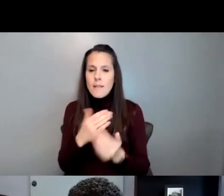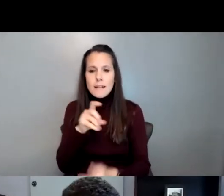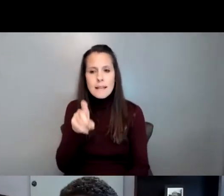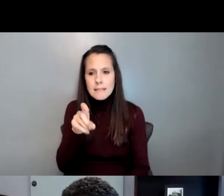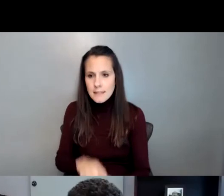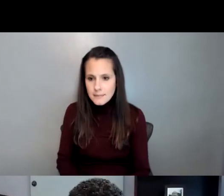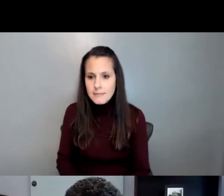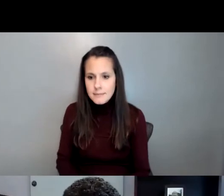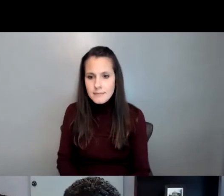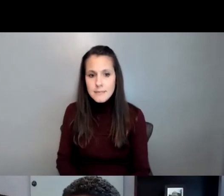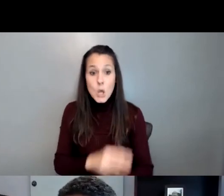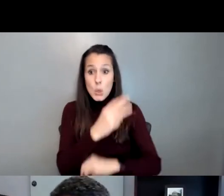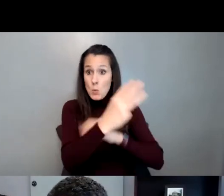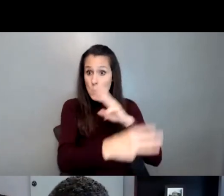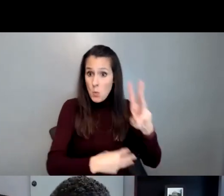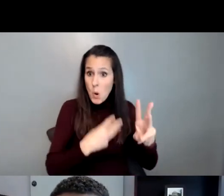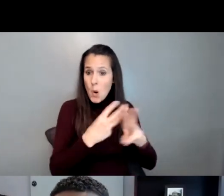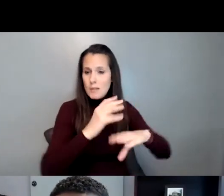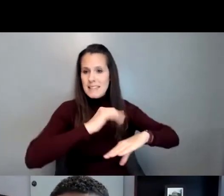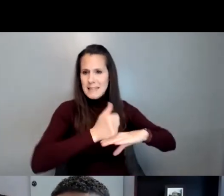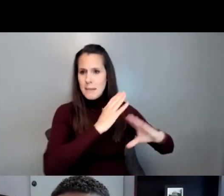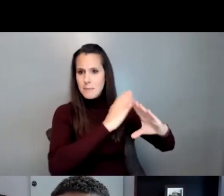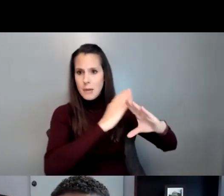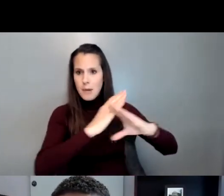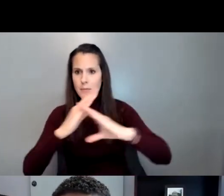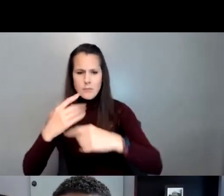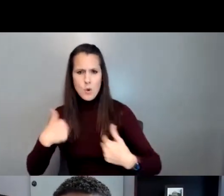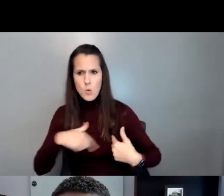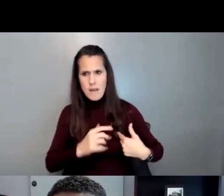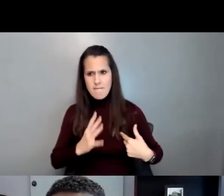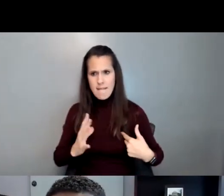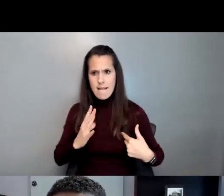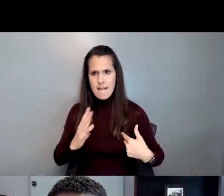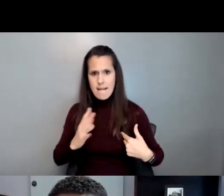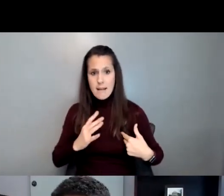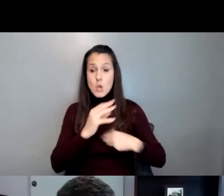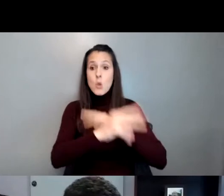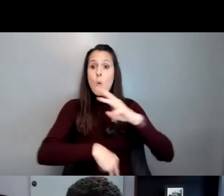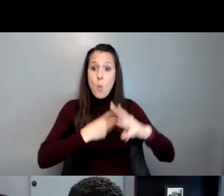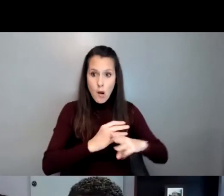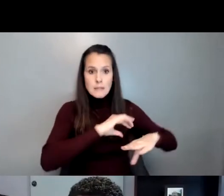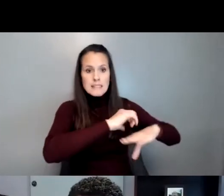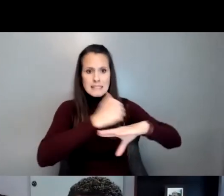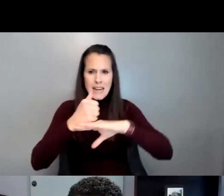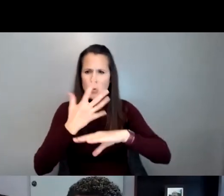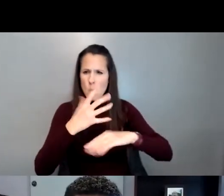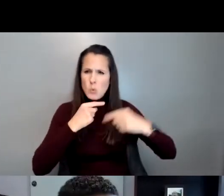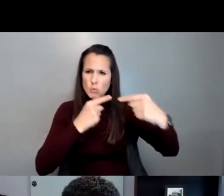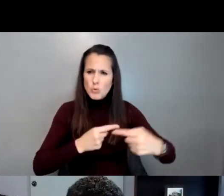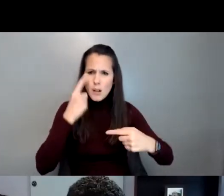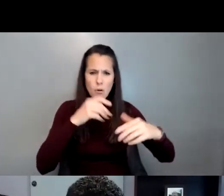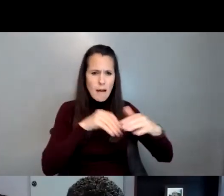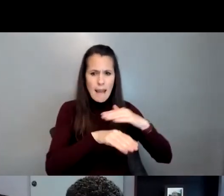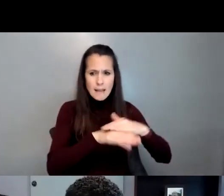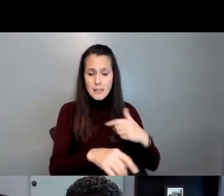It is the world that then puts the barriers in front of us in a way that then make it difficult for us to have access. I'm a